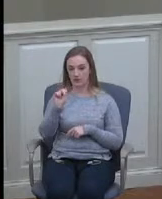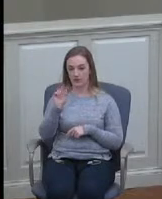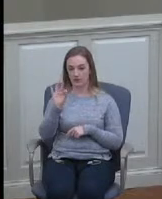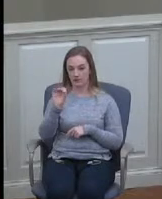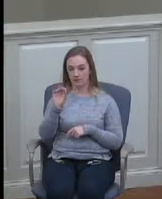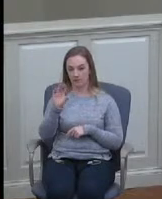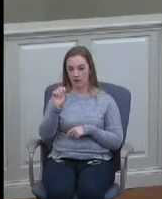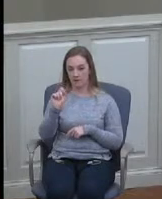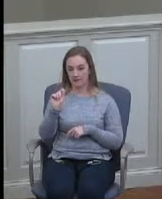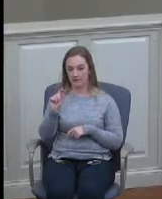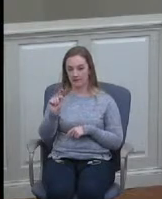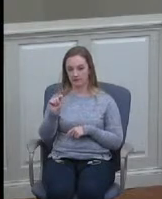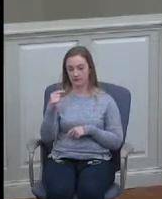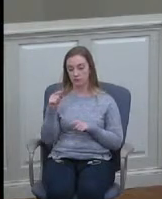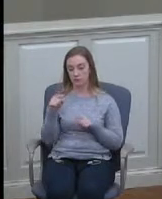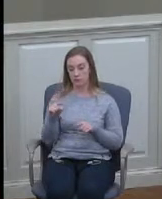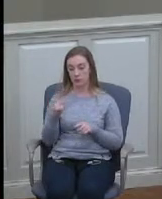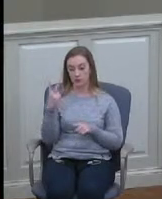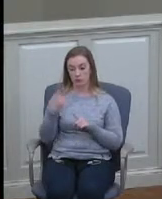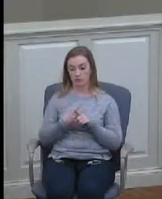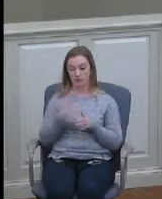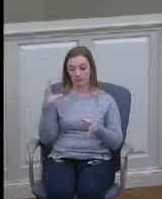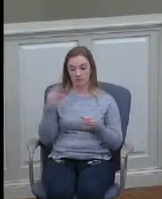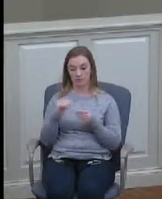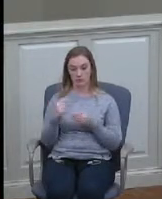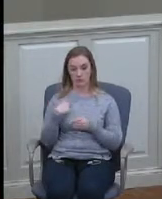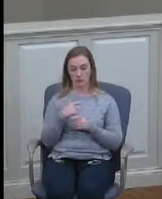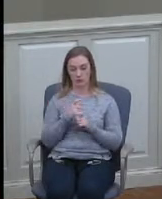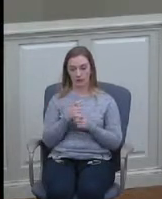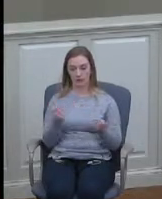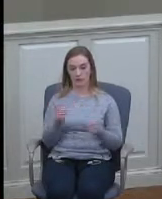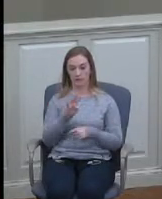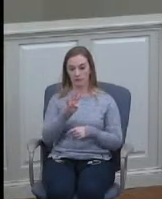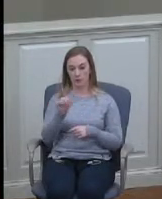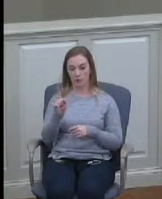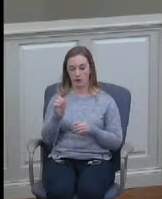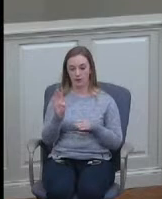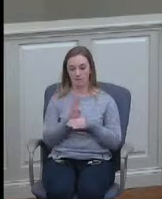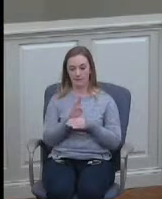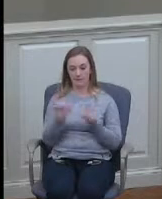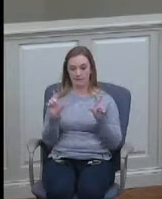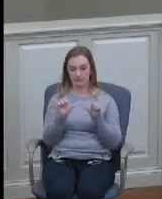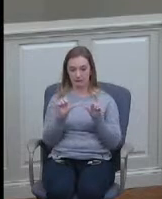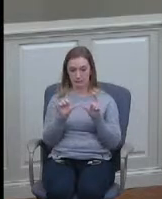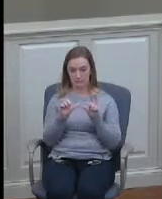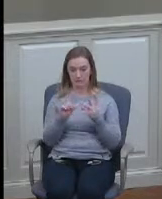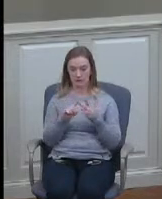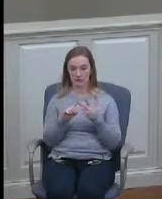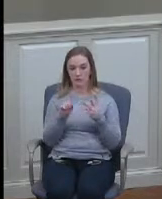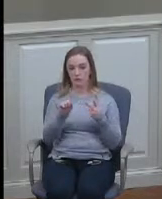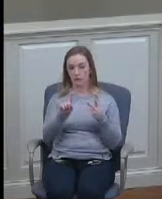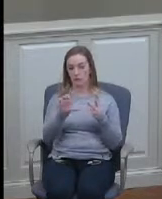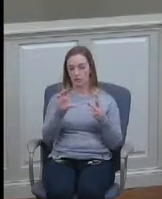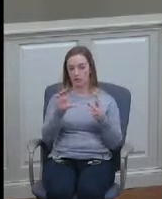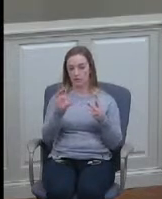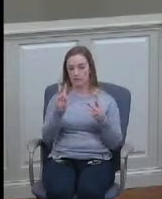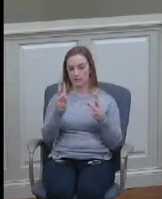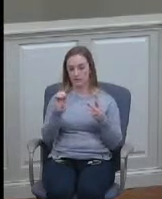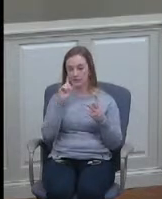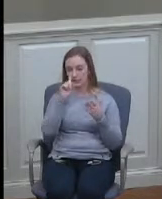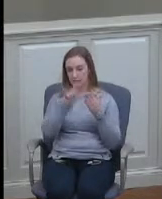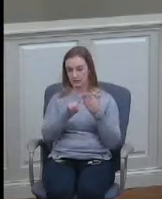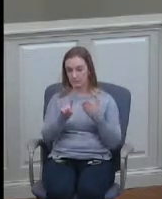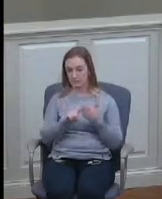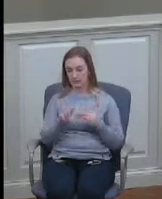We issued, in the 2 months together, we issued 41 business licenses. We did 160 inspections